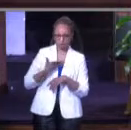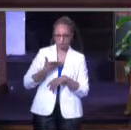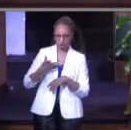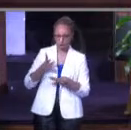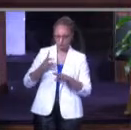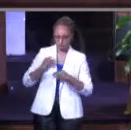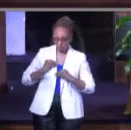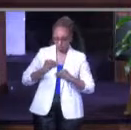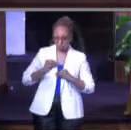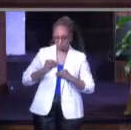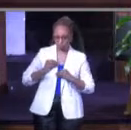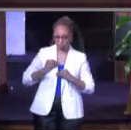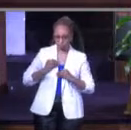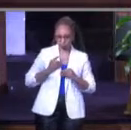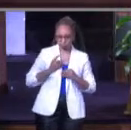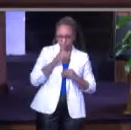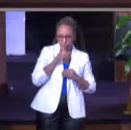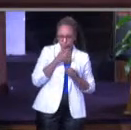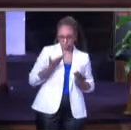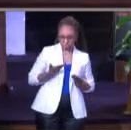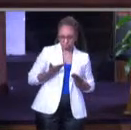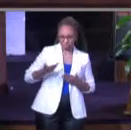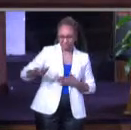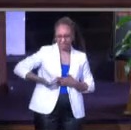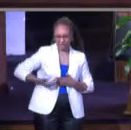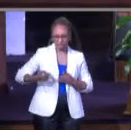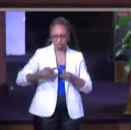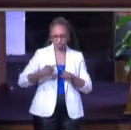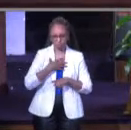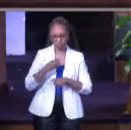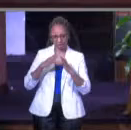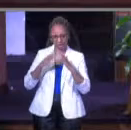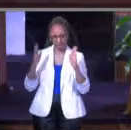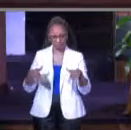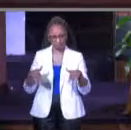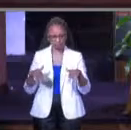was invited to the White House. Yes.